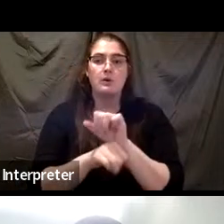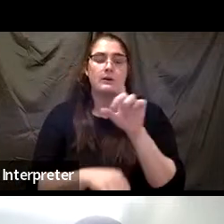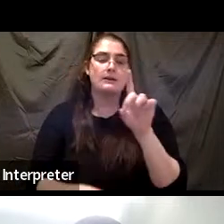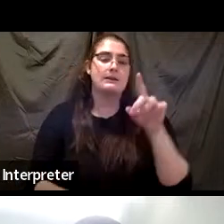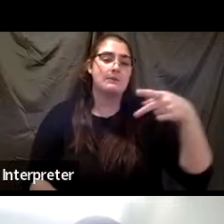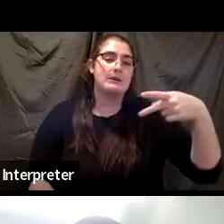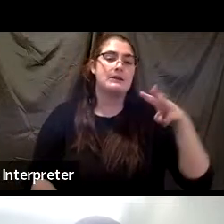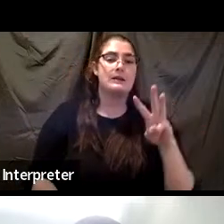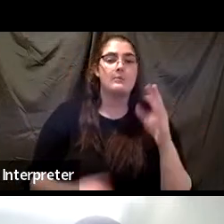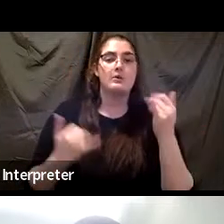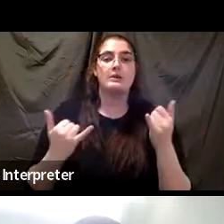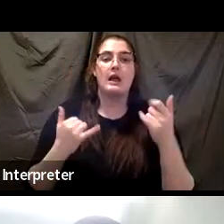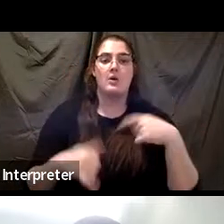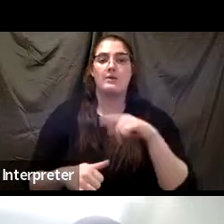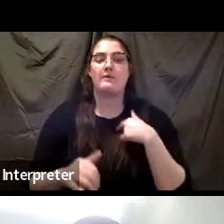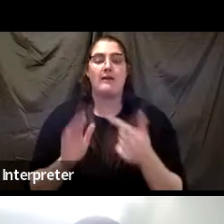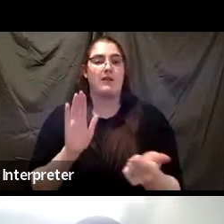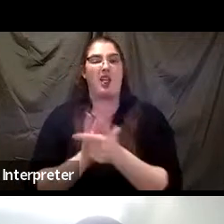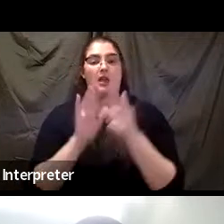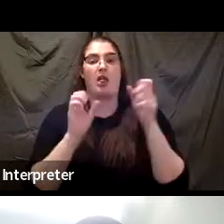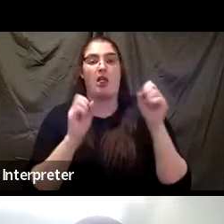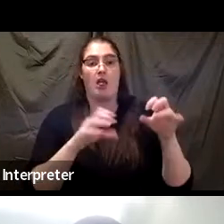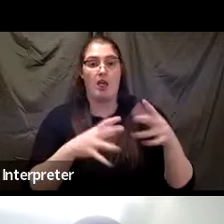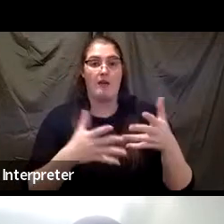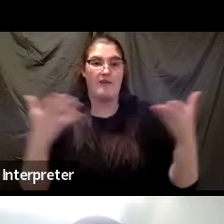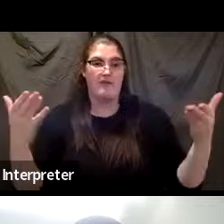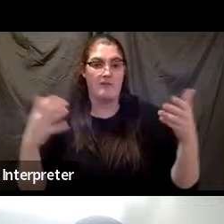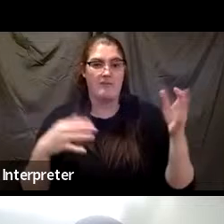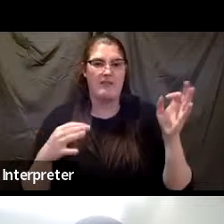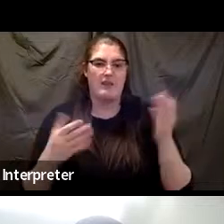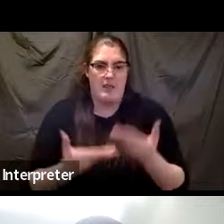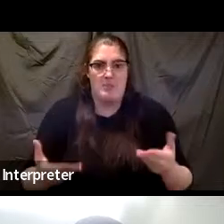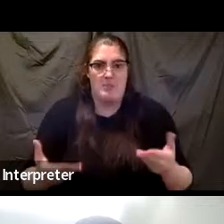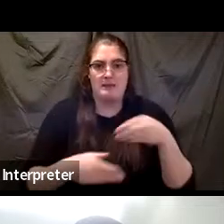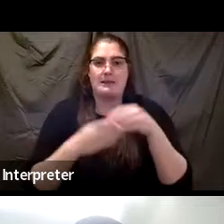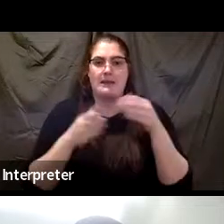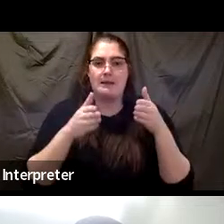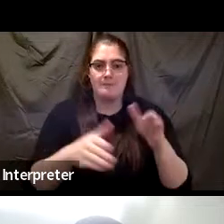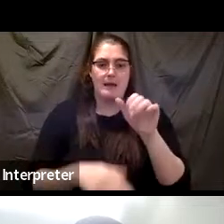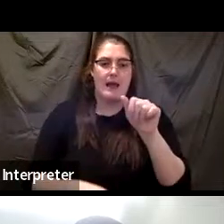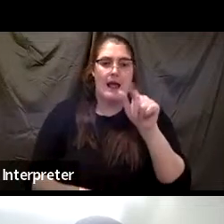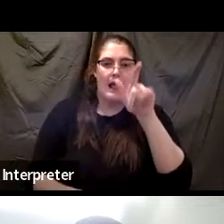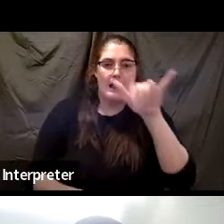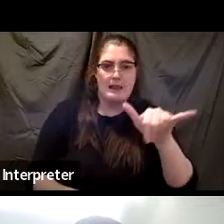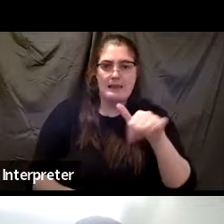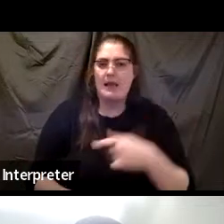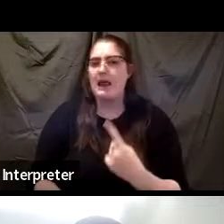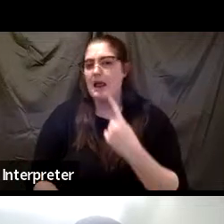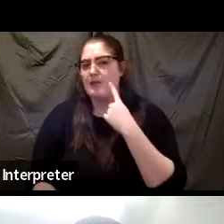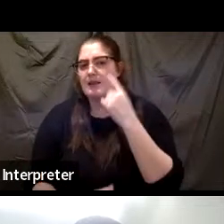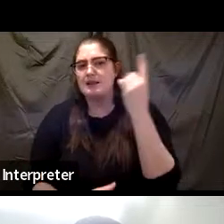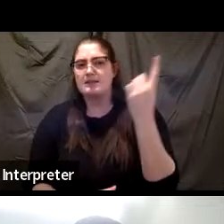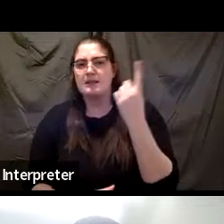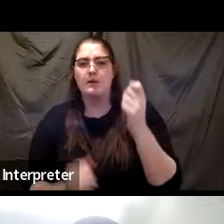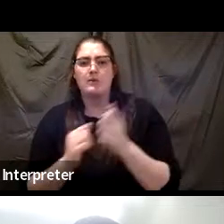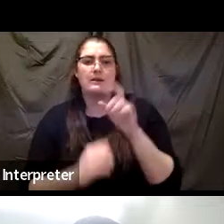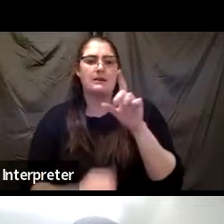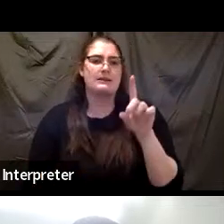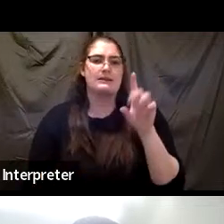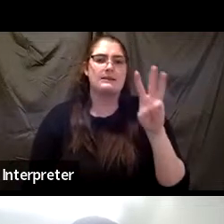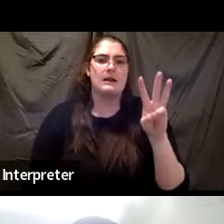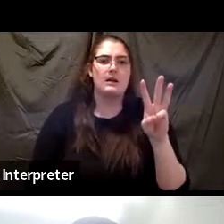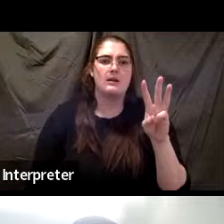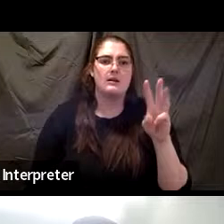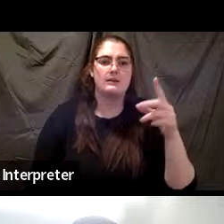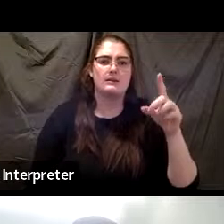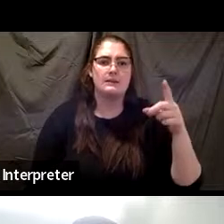we've had a lot of illegal dumping of large items in the alleyways. And so I think that someone from DPW is going to be in contact with police because